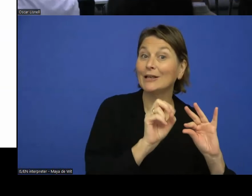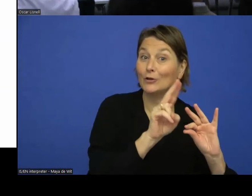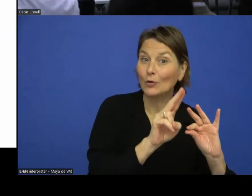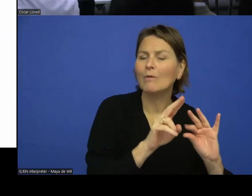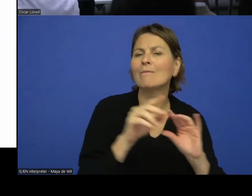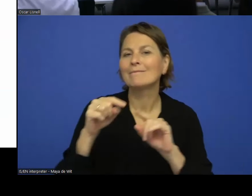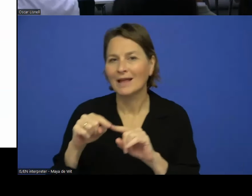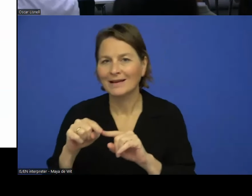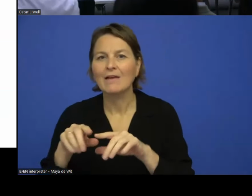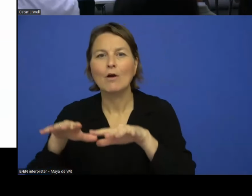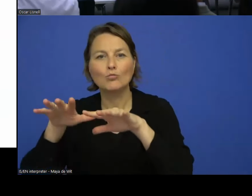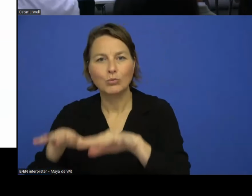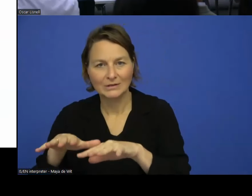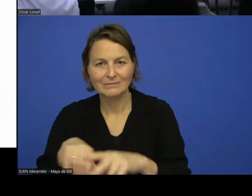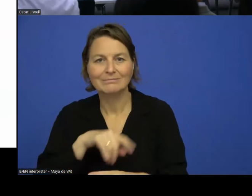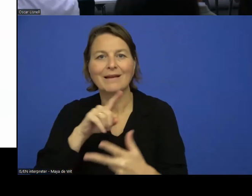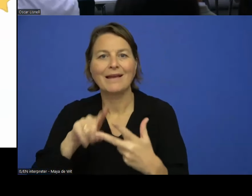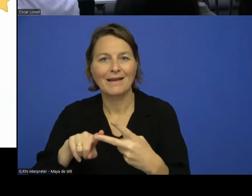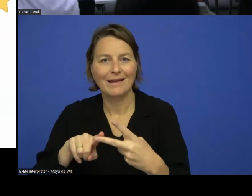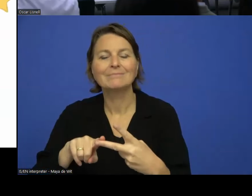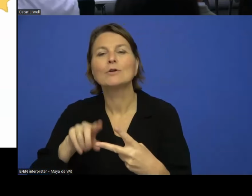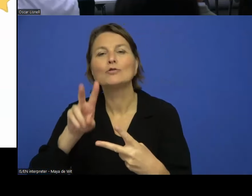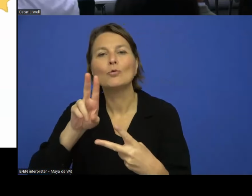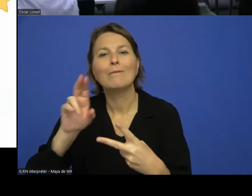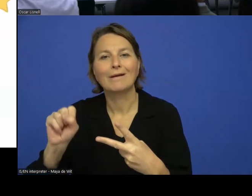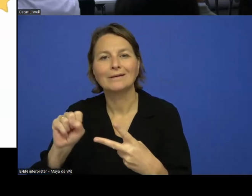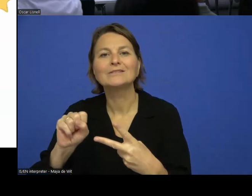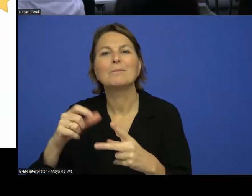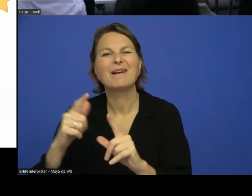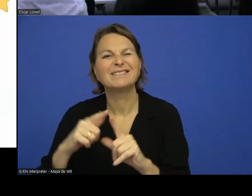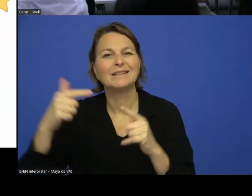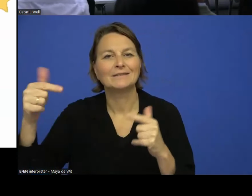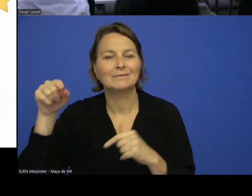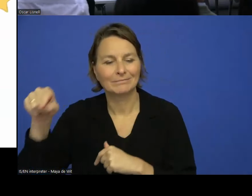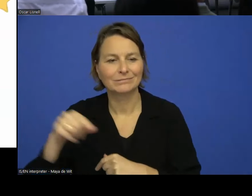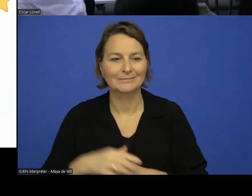have also US represented by the Stanford University.